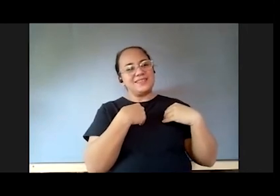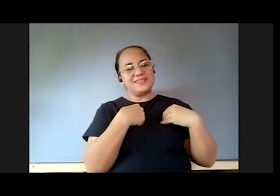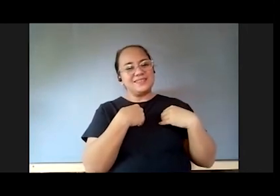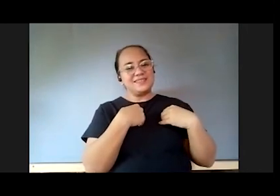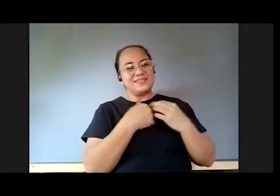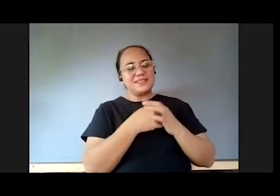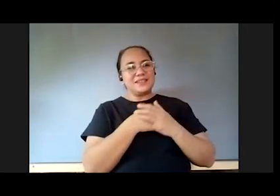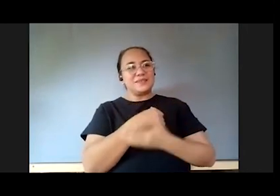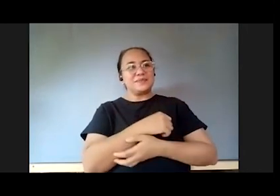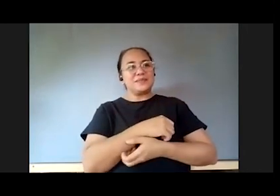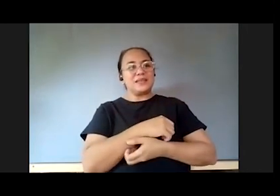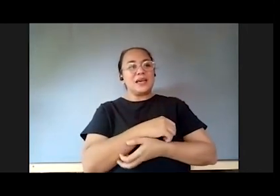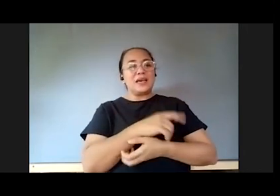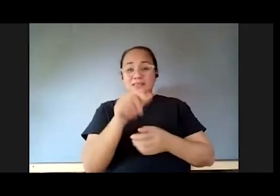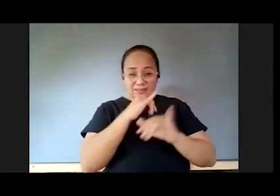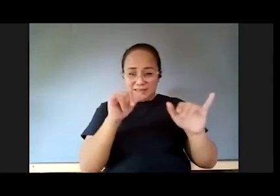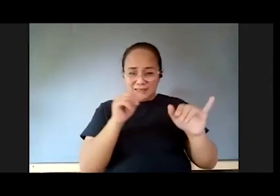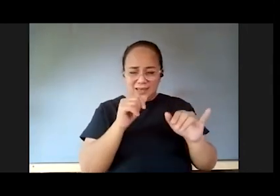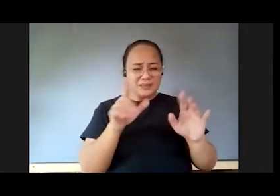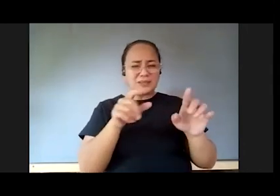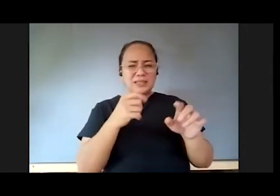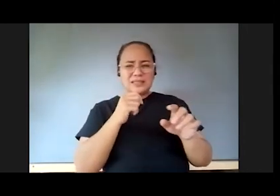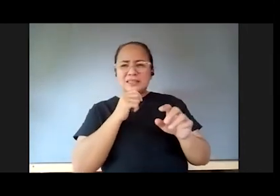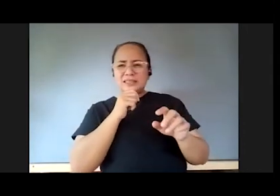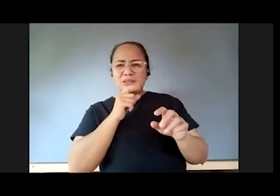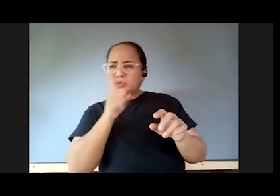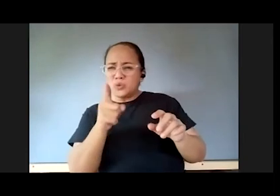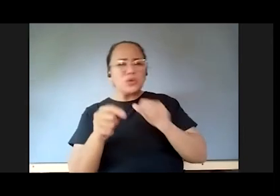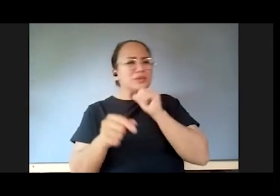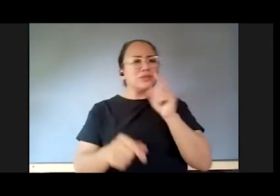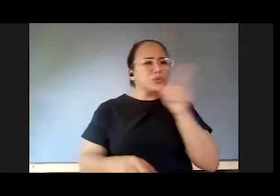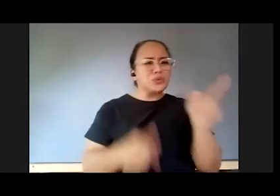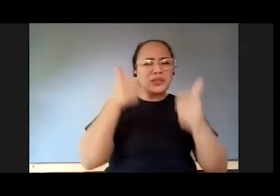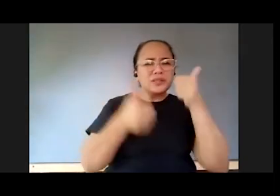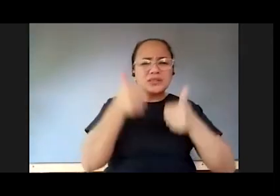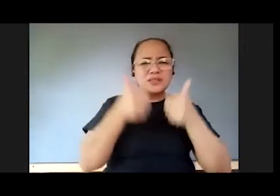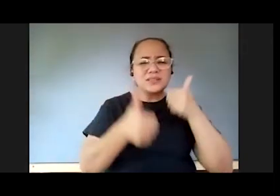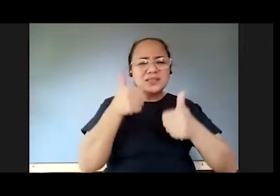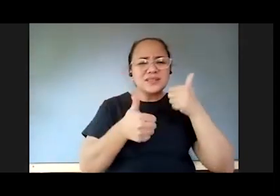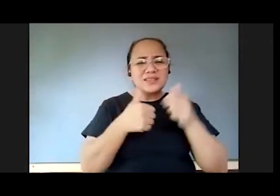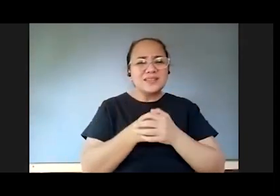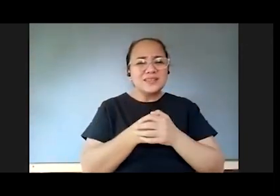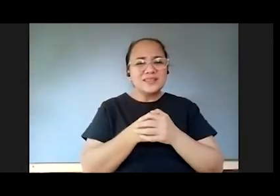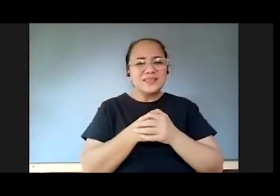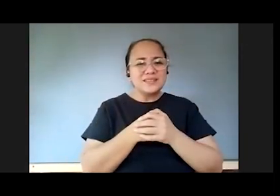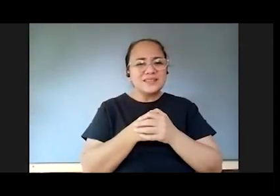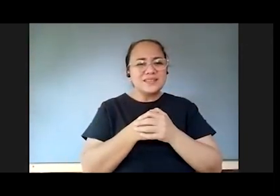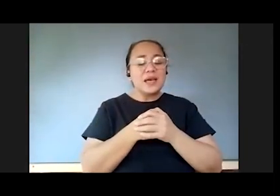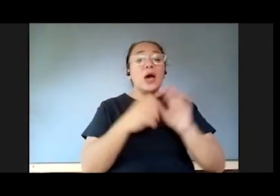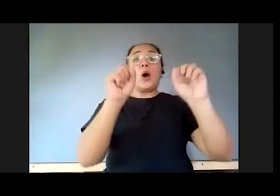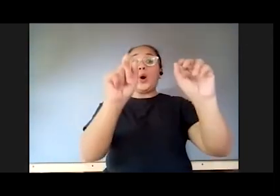Still unsure or not sure? Or sure now? Not sure. Peebs is unsure. Okay, so